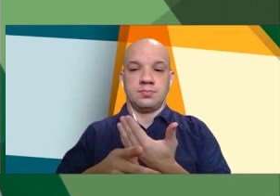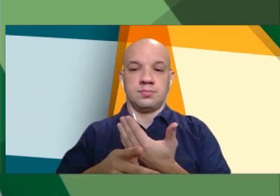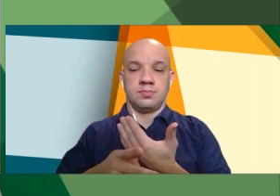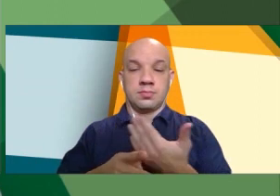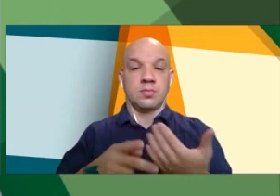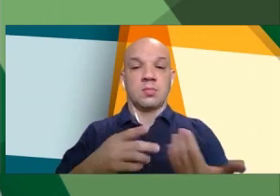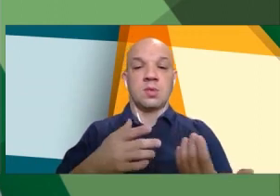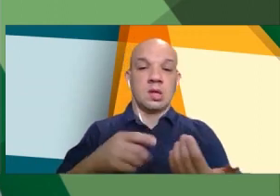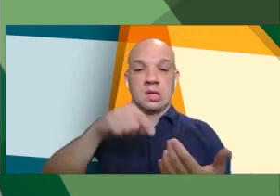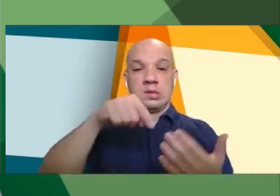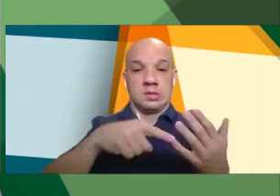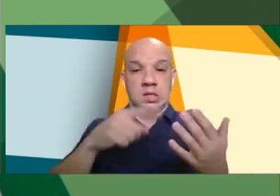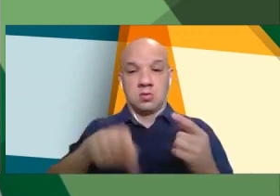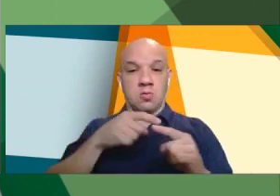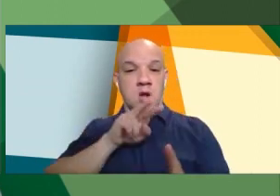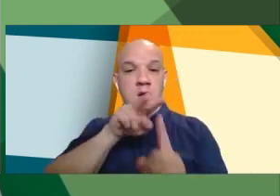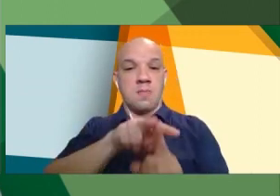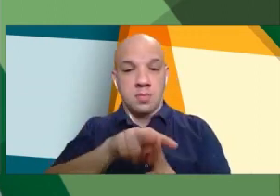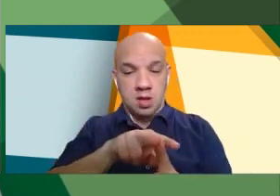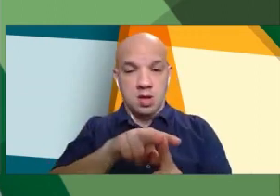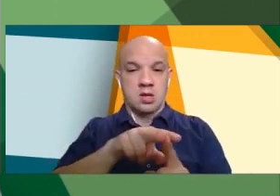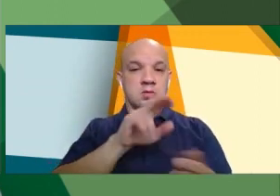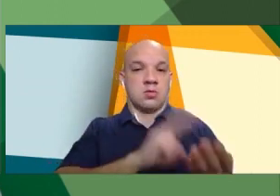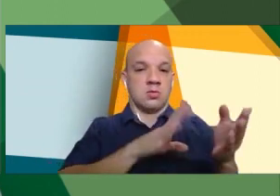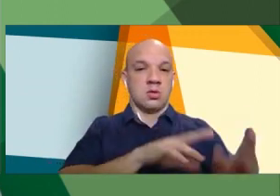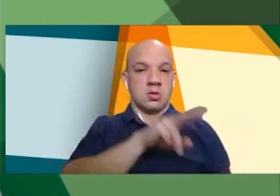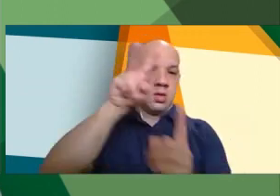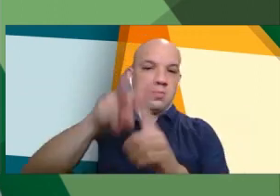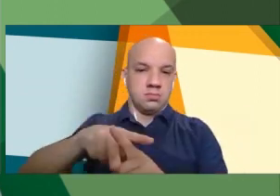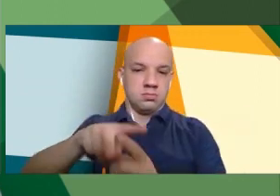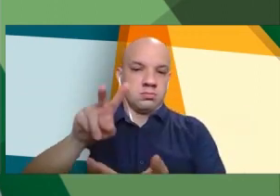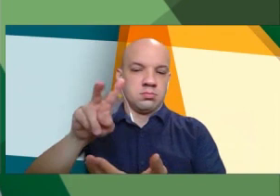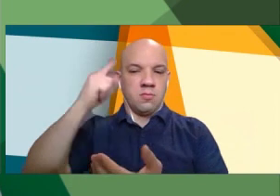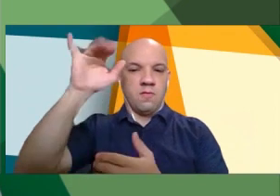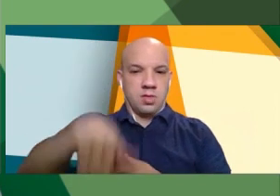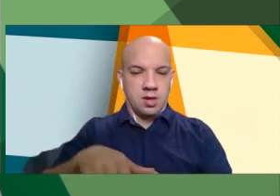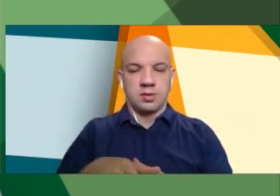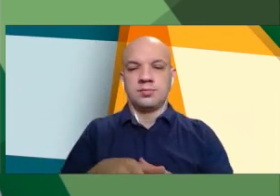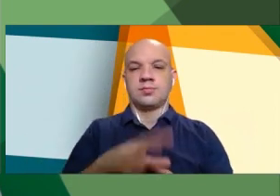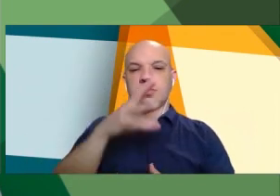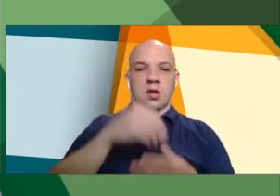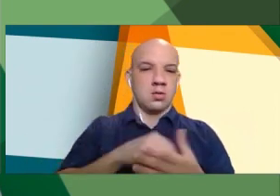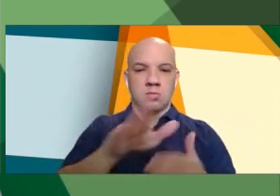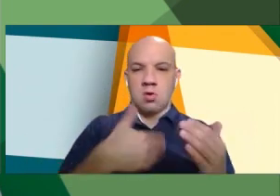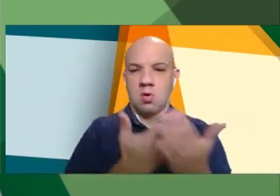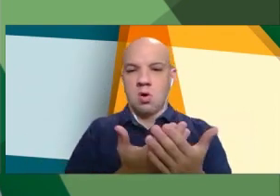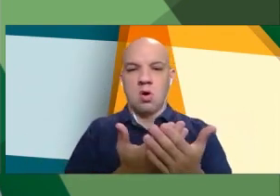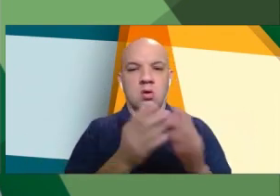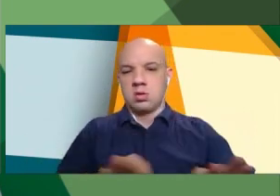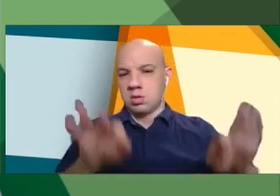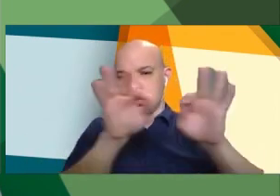the contractors that apply that, and includes the fundamental, the documentation, the performing review